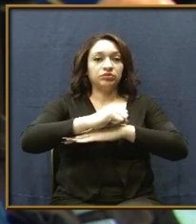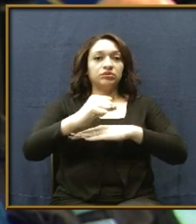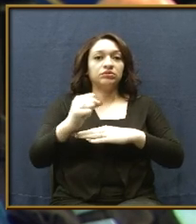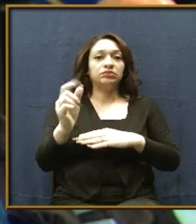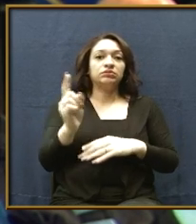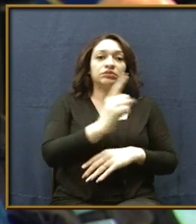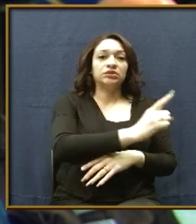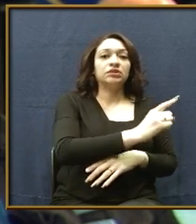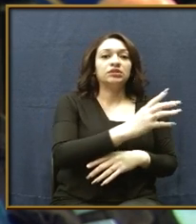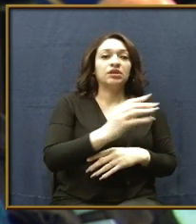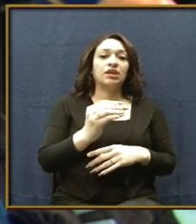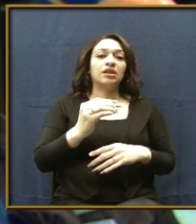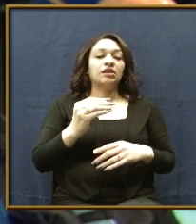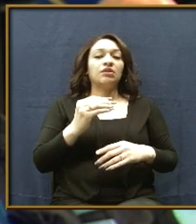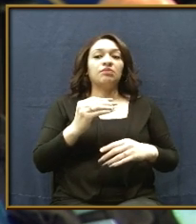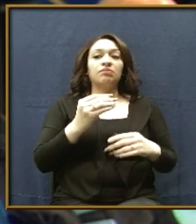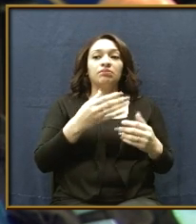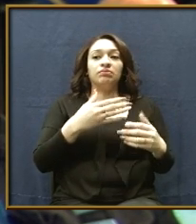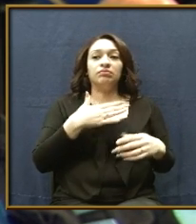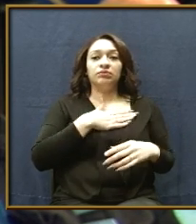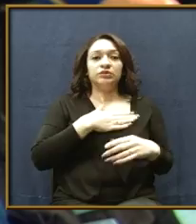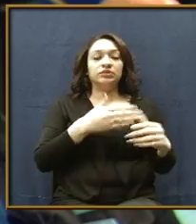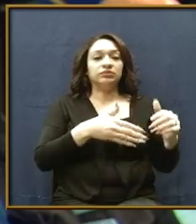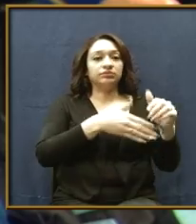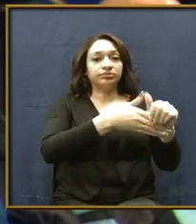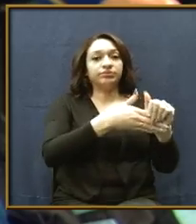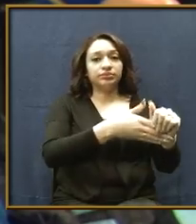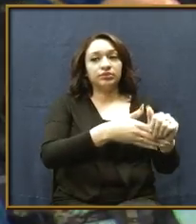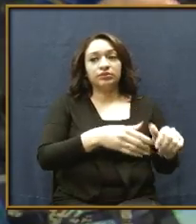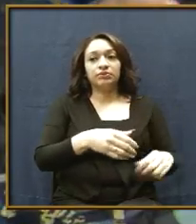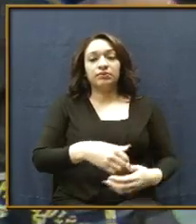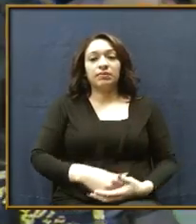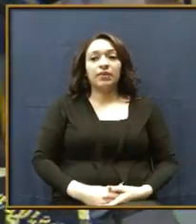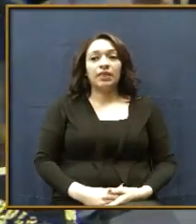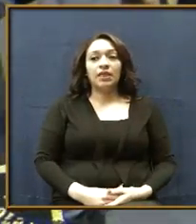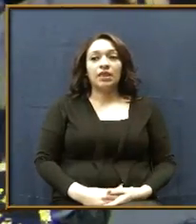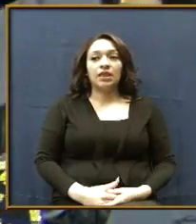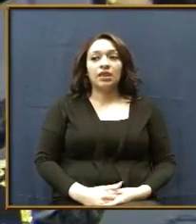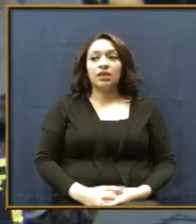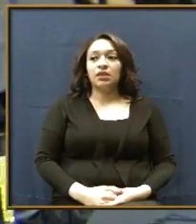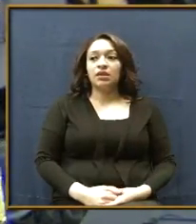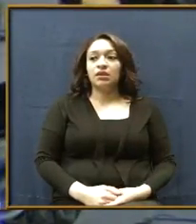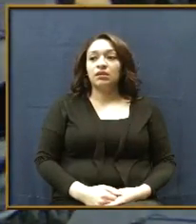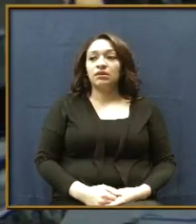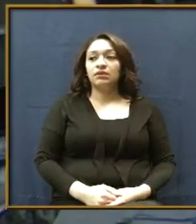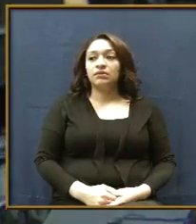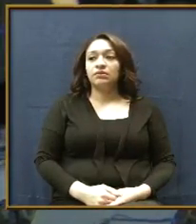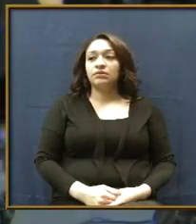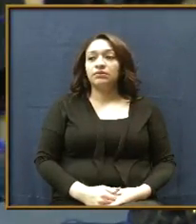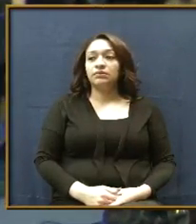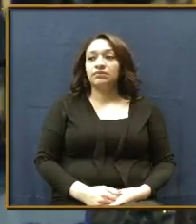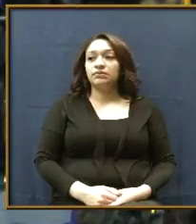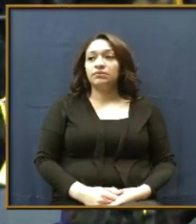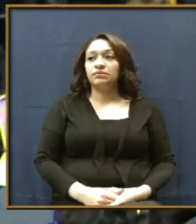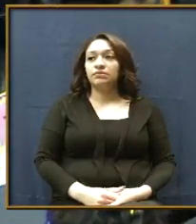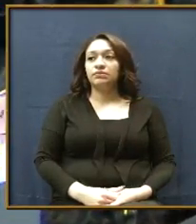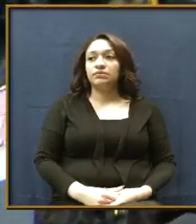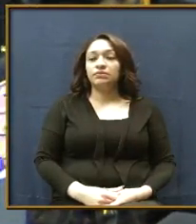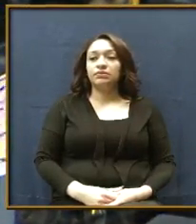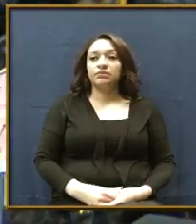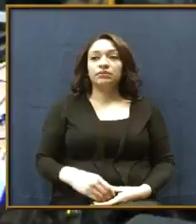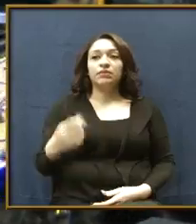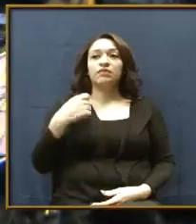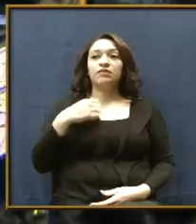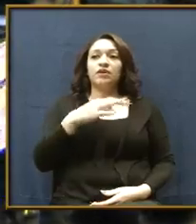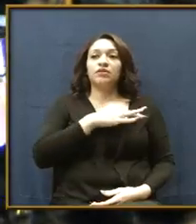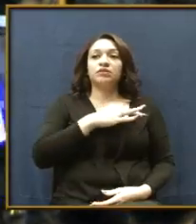May. Dr. Mark Hammond, Professor of English, will announce the graduates' names. Faculty marshals,